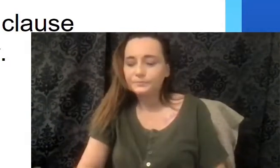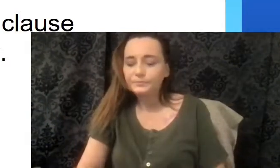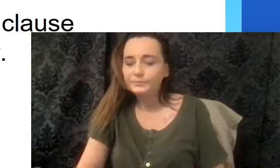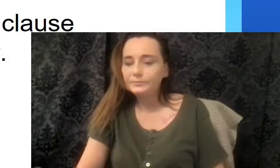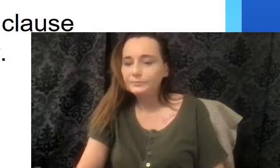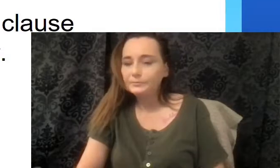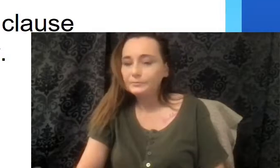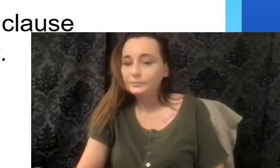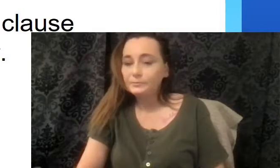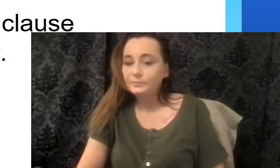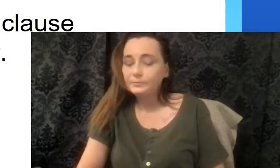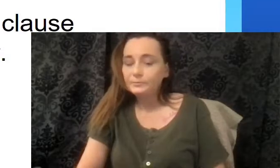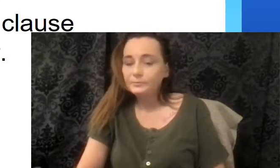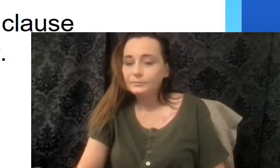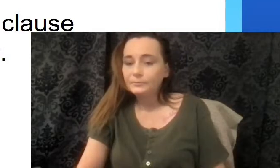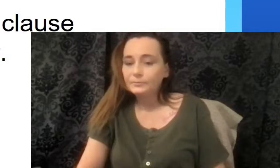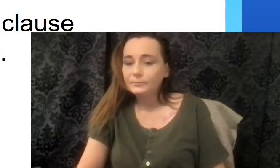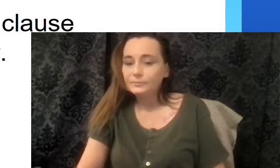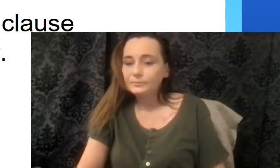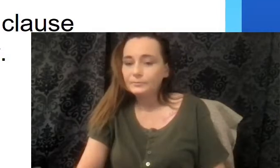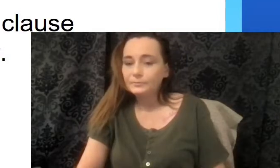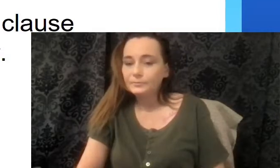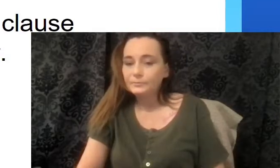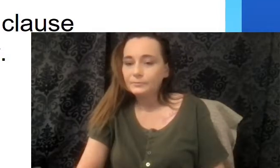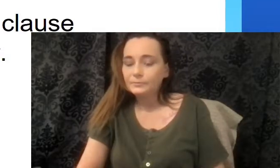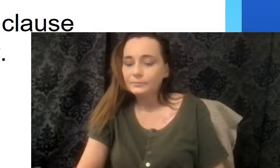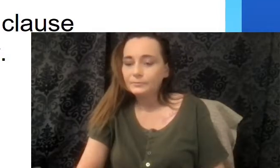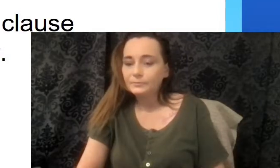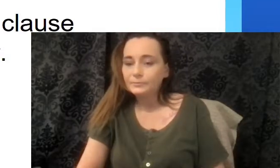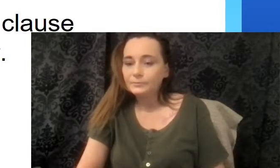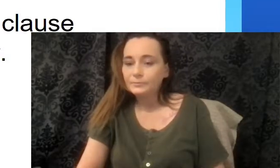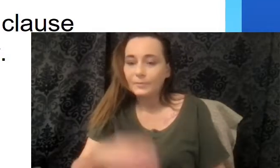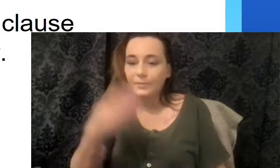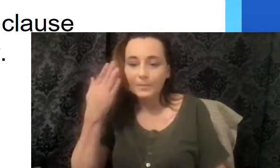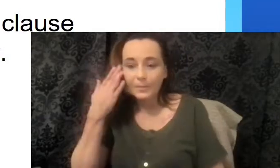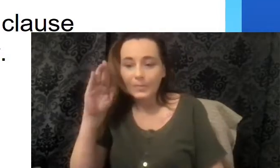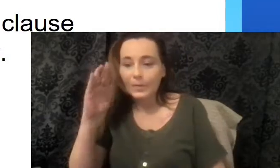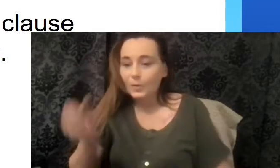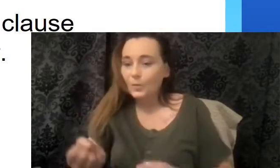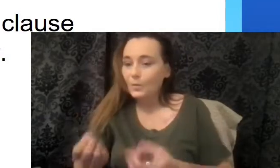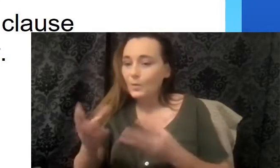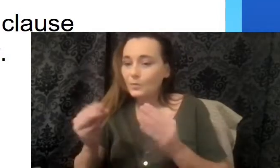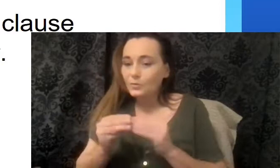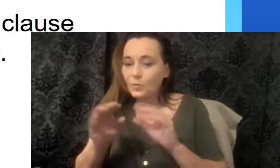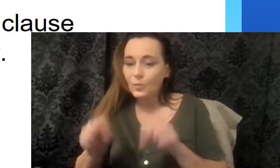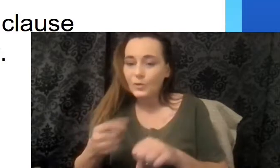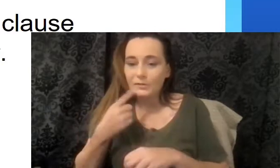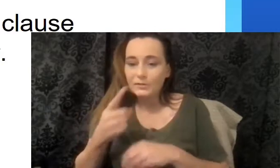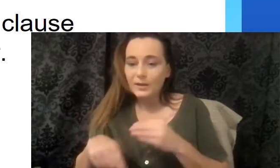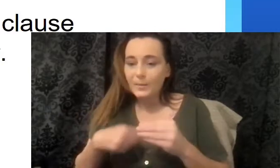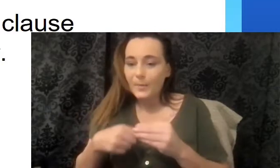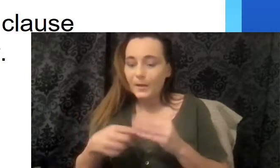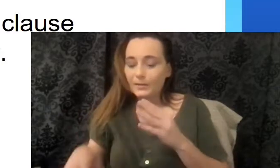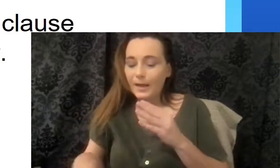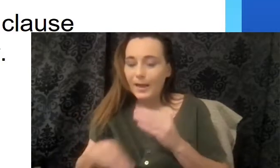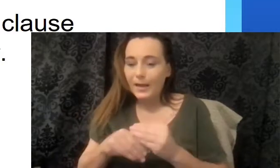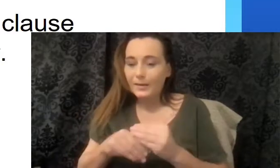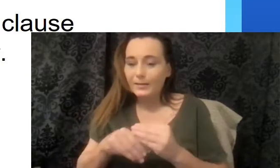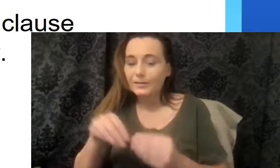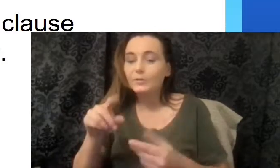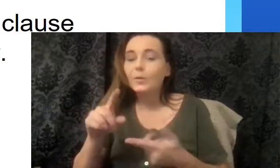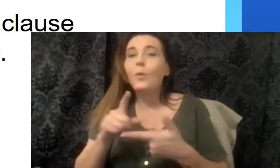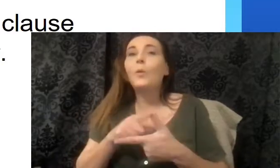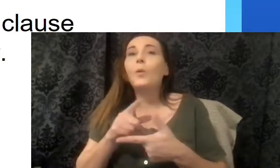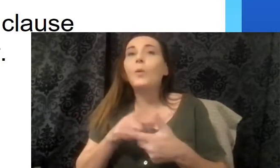I don't know how much more I can say about this. That there was a moratorium and we're just looking to extend the moratorium. Oh yes, sorry, no, there was a